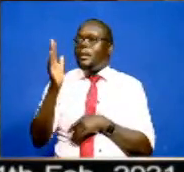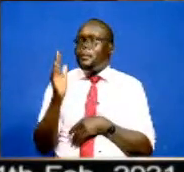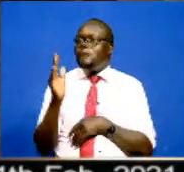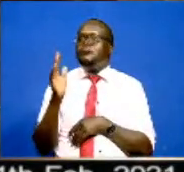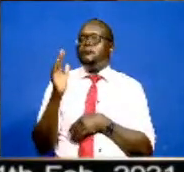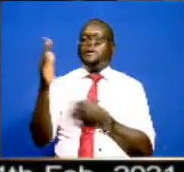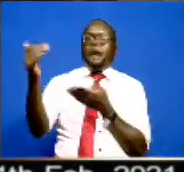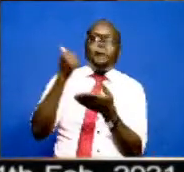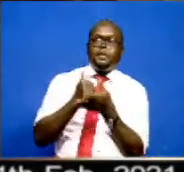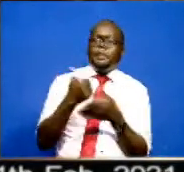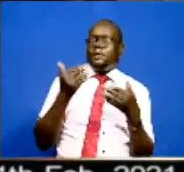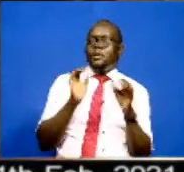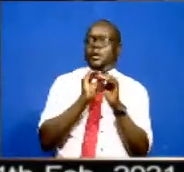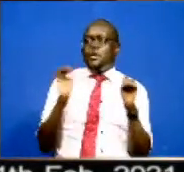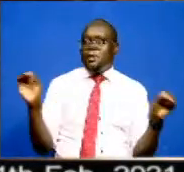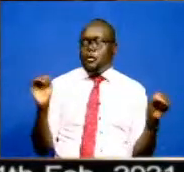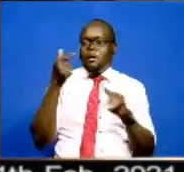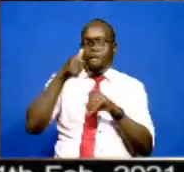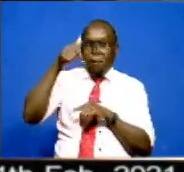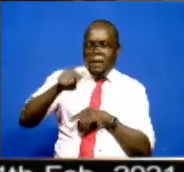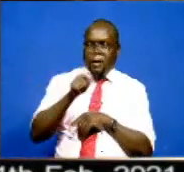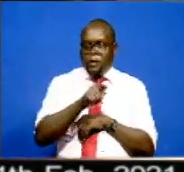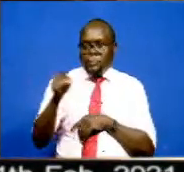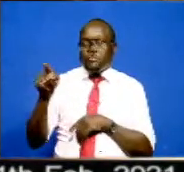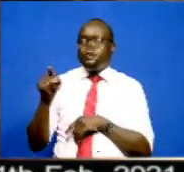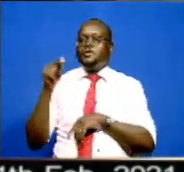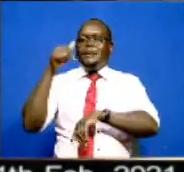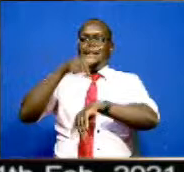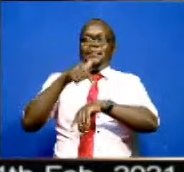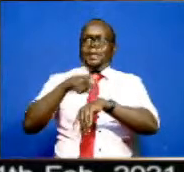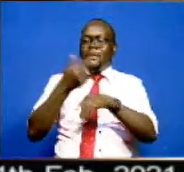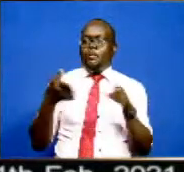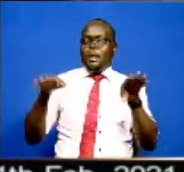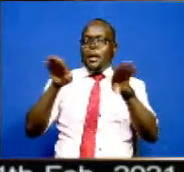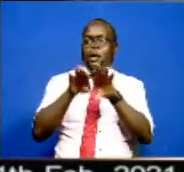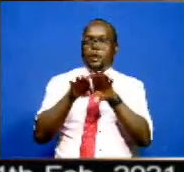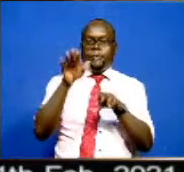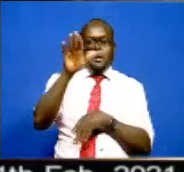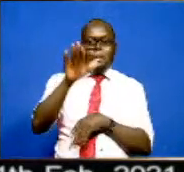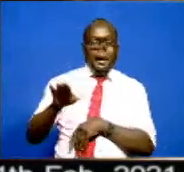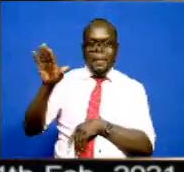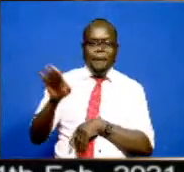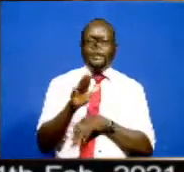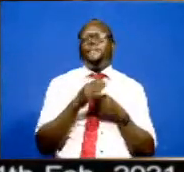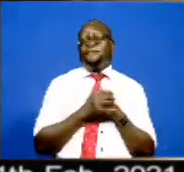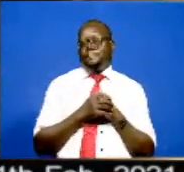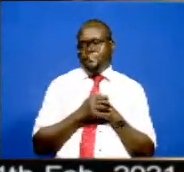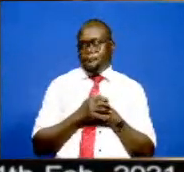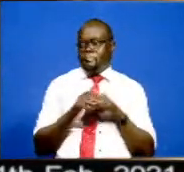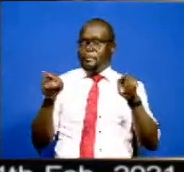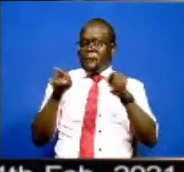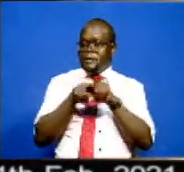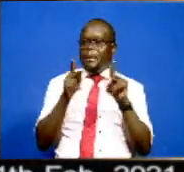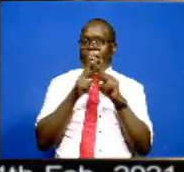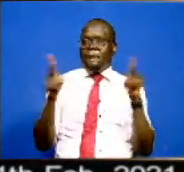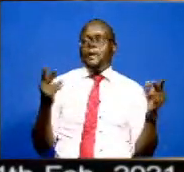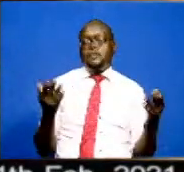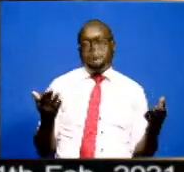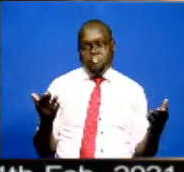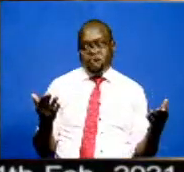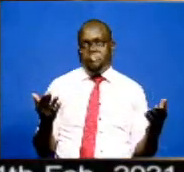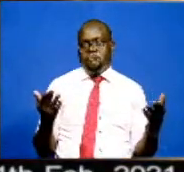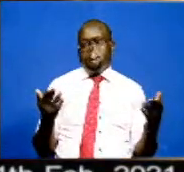not between now and the time we close. And it's also very difficult